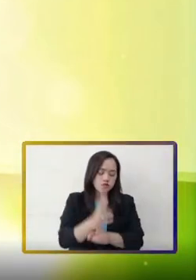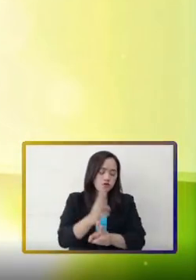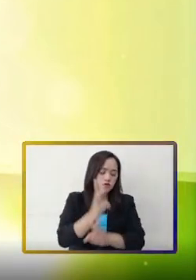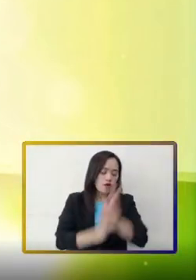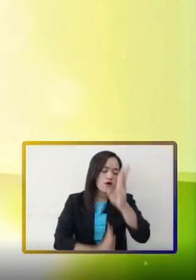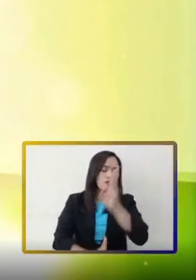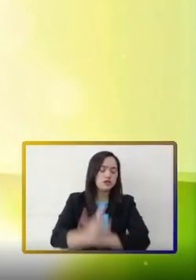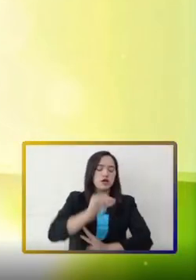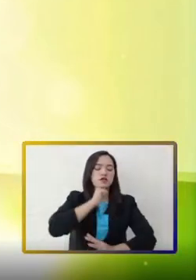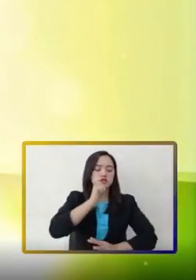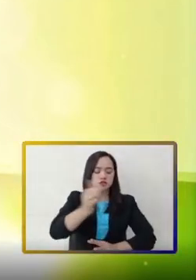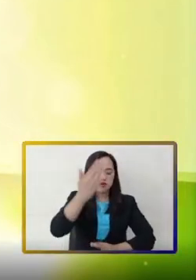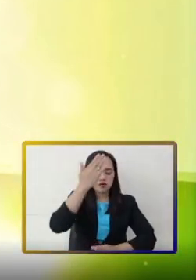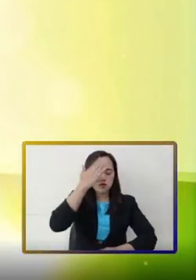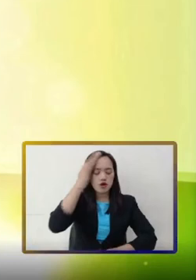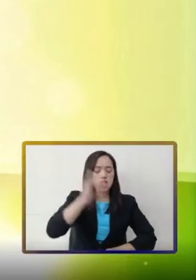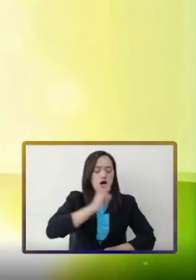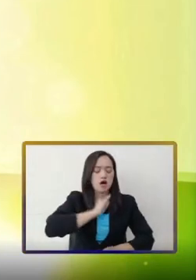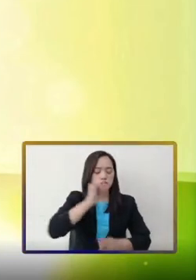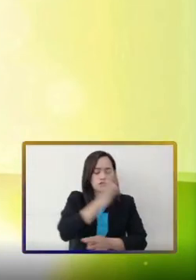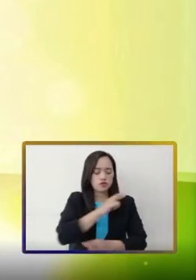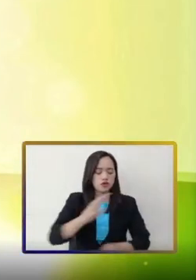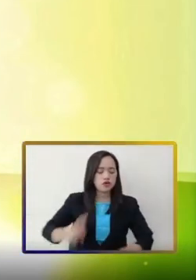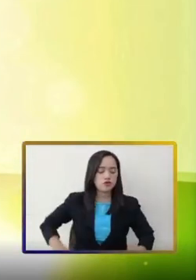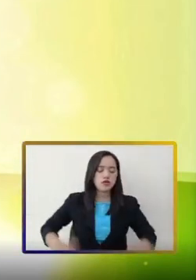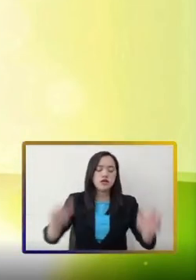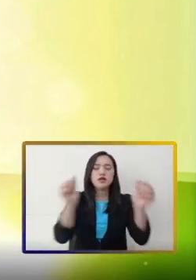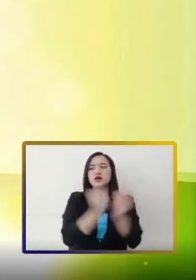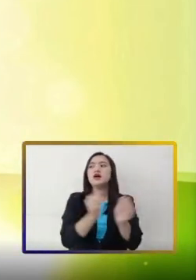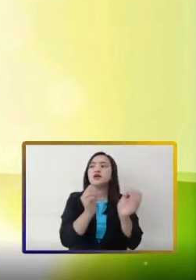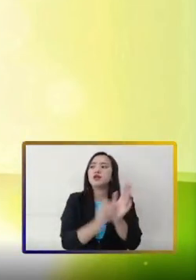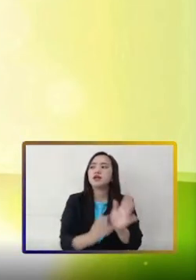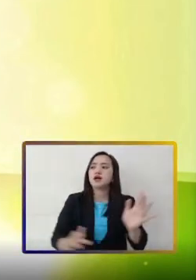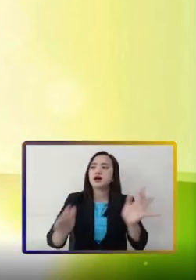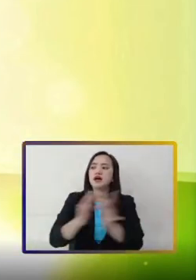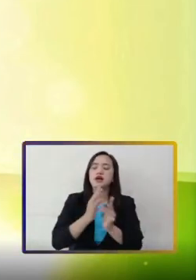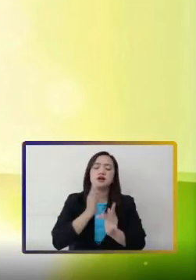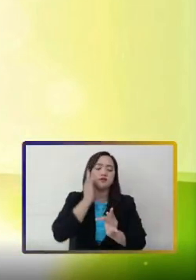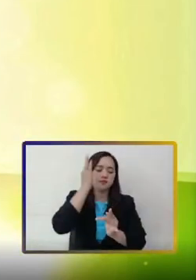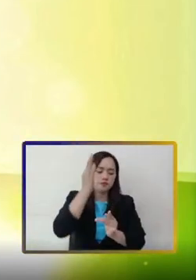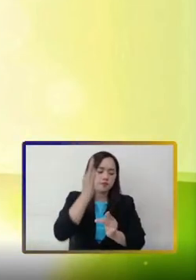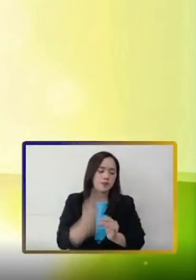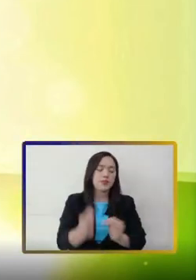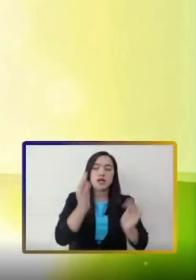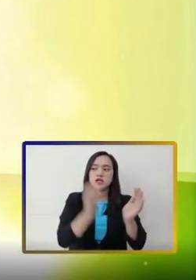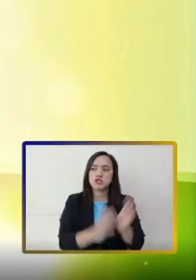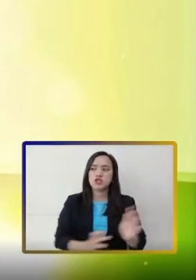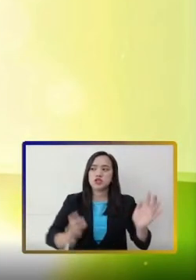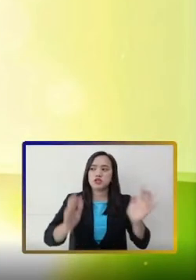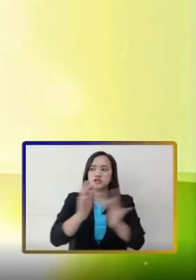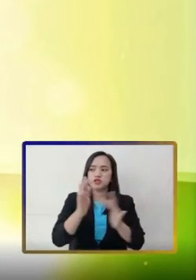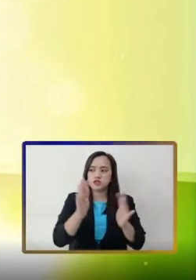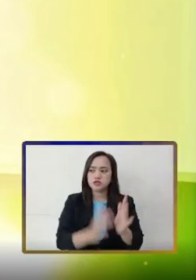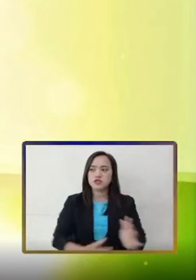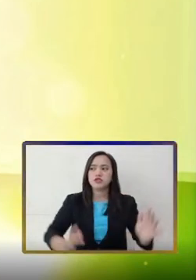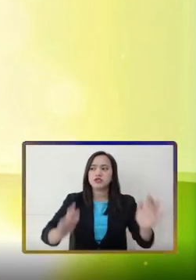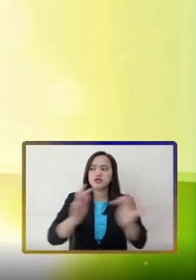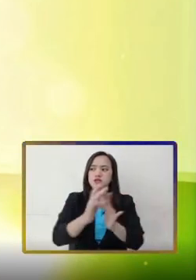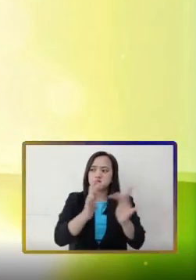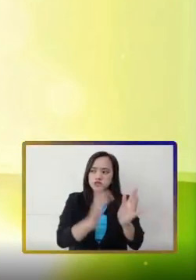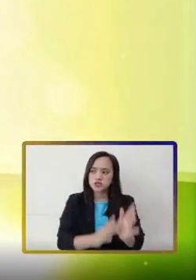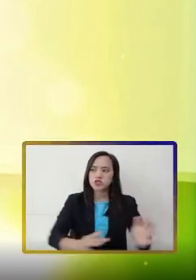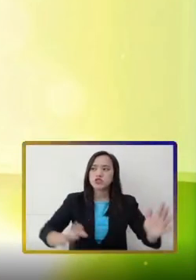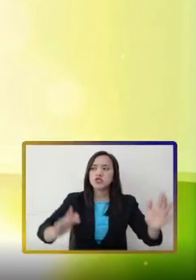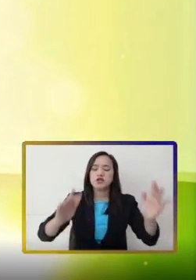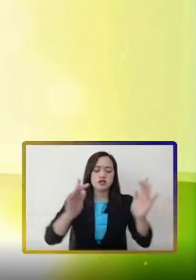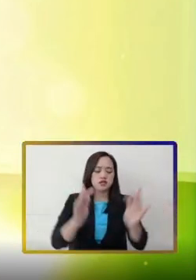to worlds unknown, I shall raise him on high. Jesus,